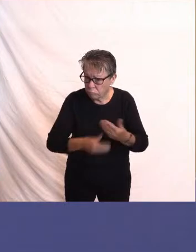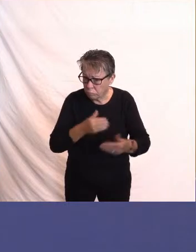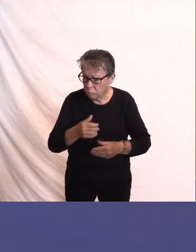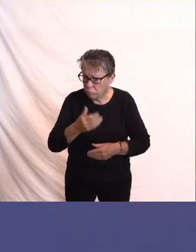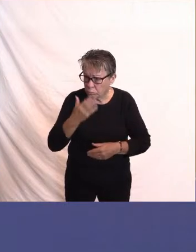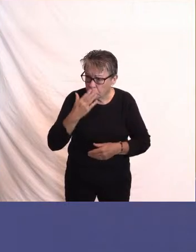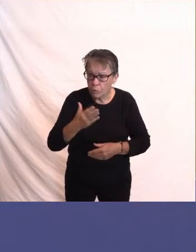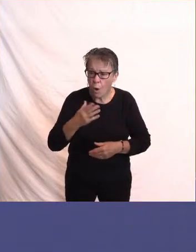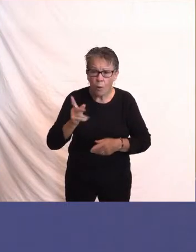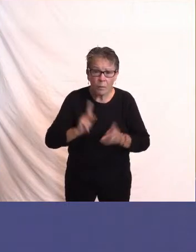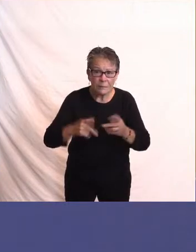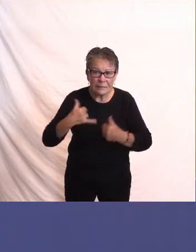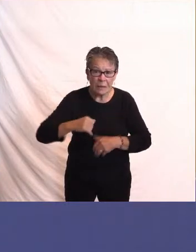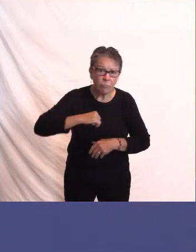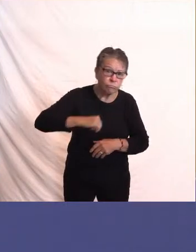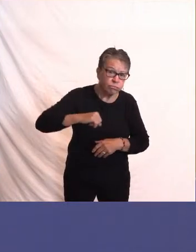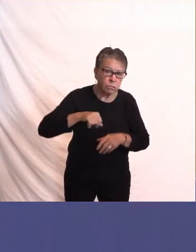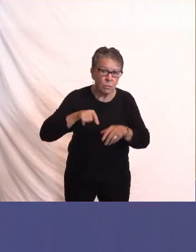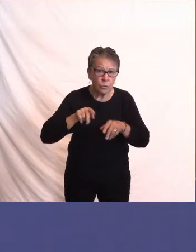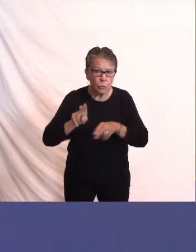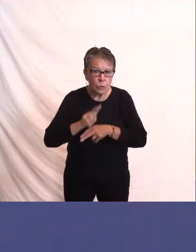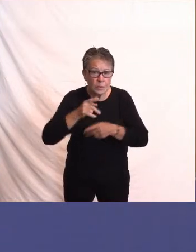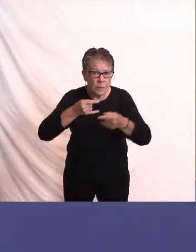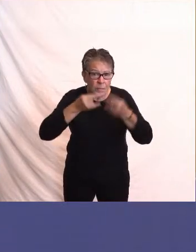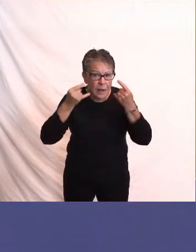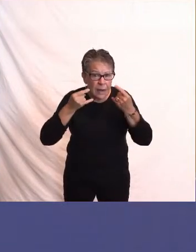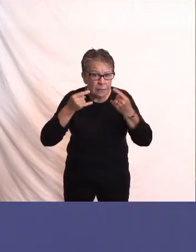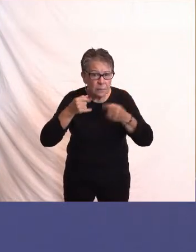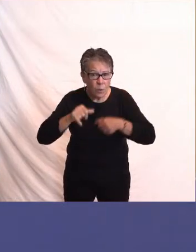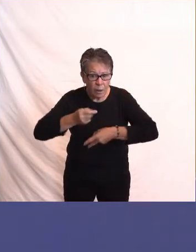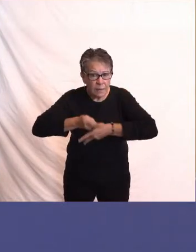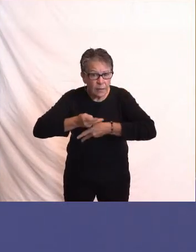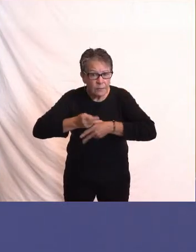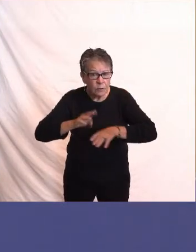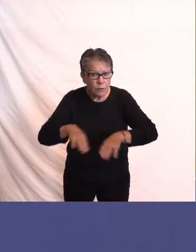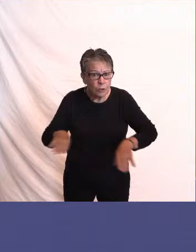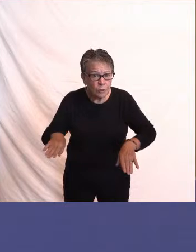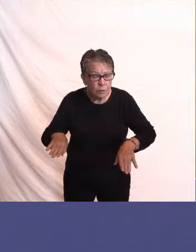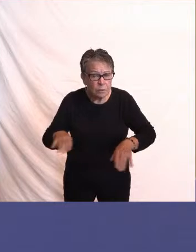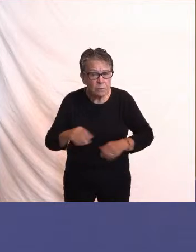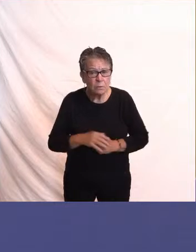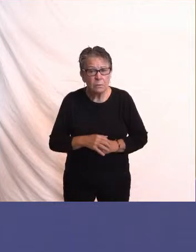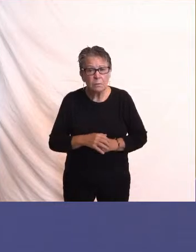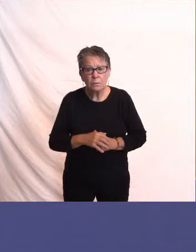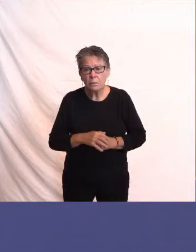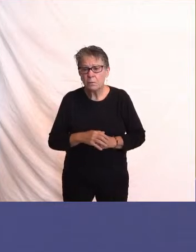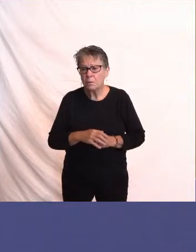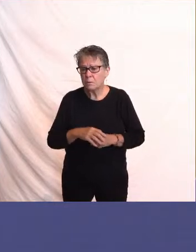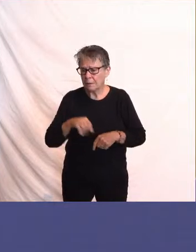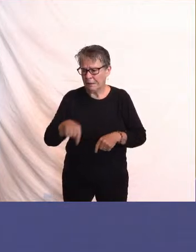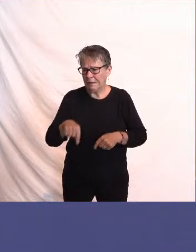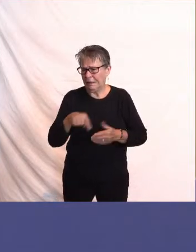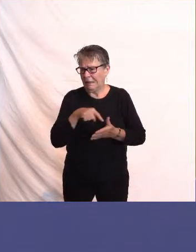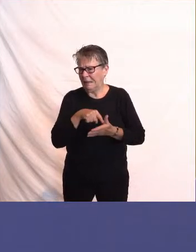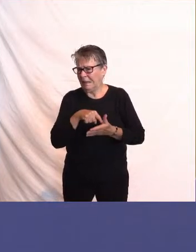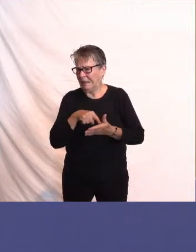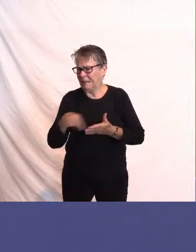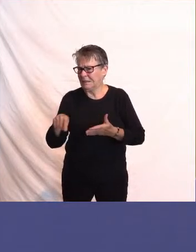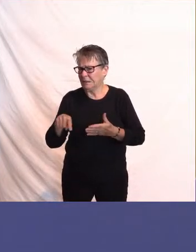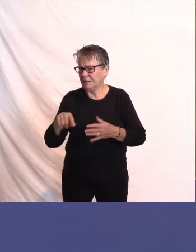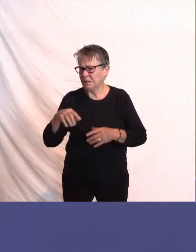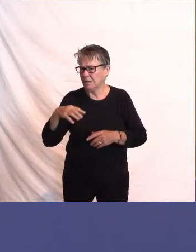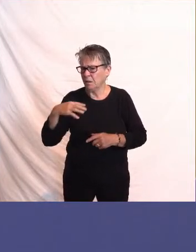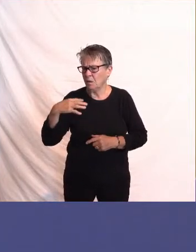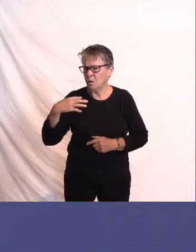been? This week, obviously, there's been a lot going on in Washington related to the infrastructure and reconciliation bills. Have you spoken with